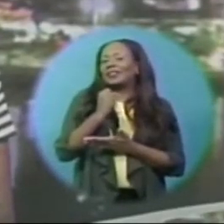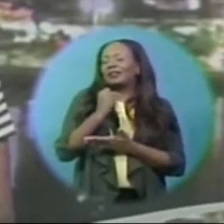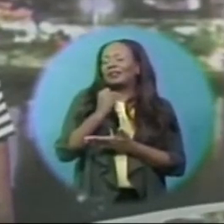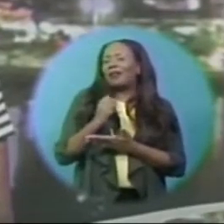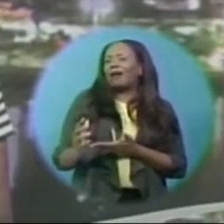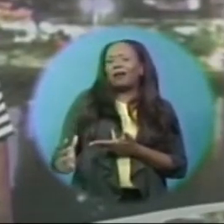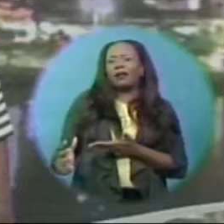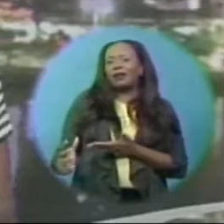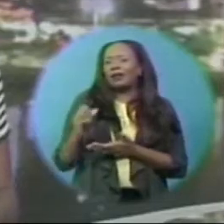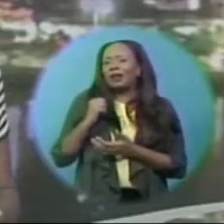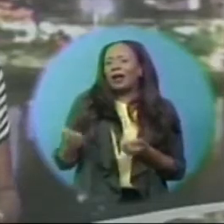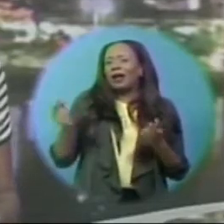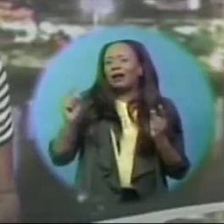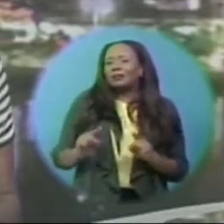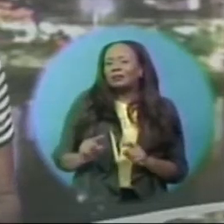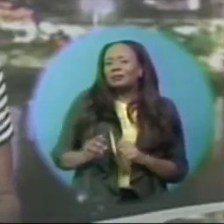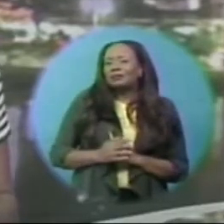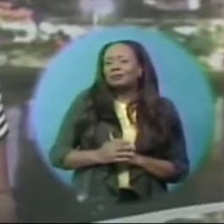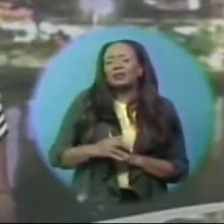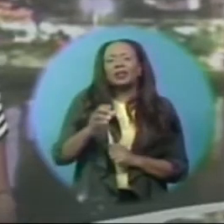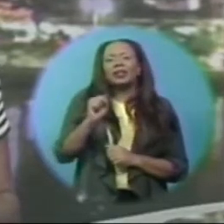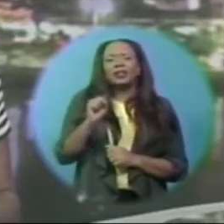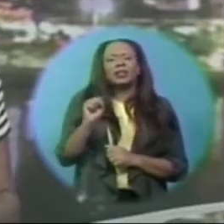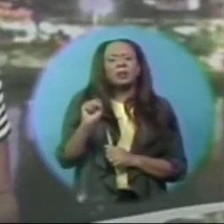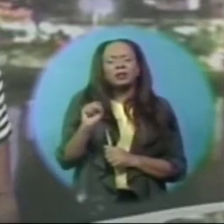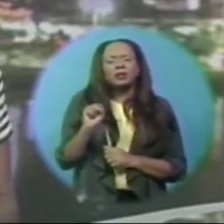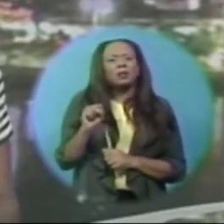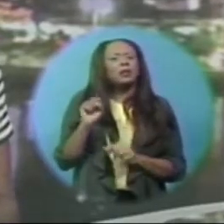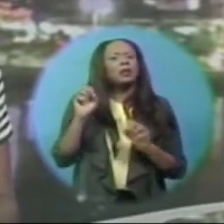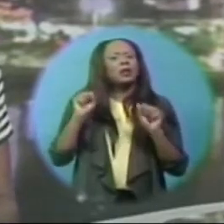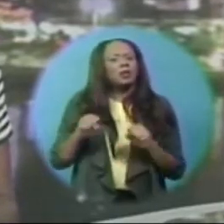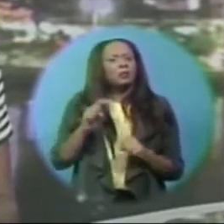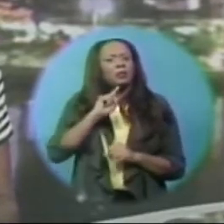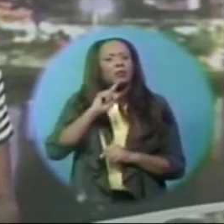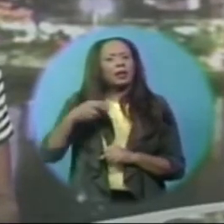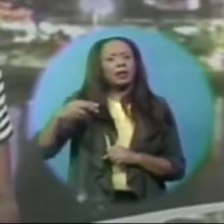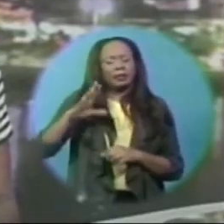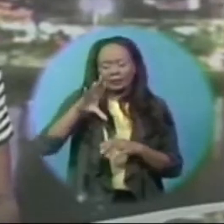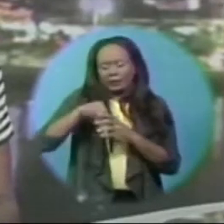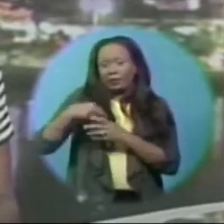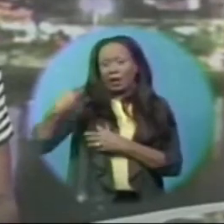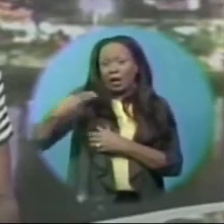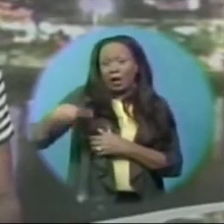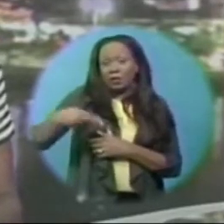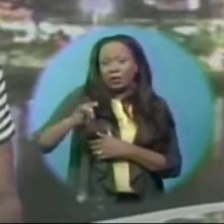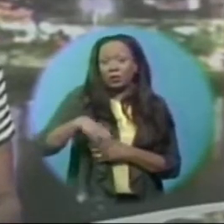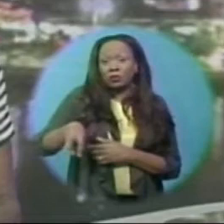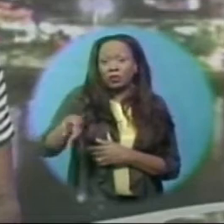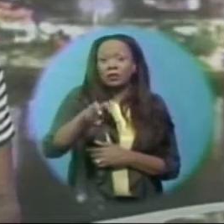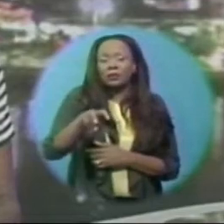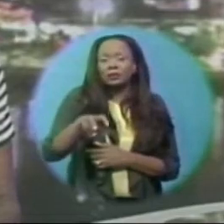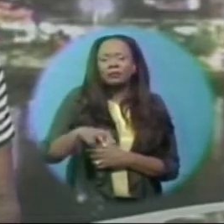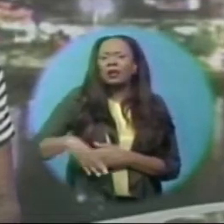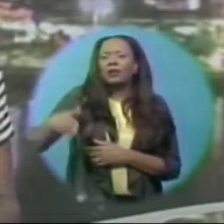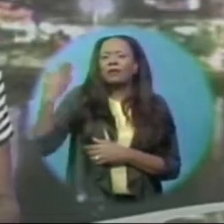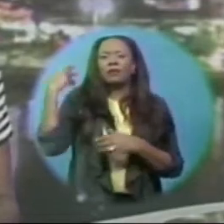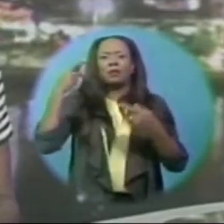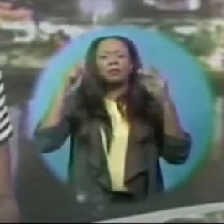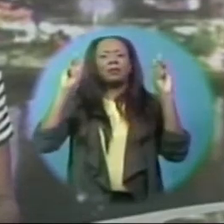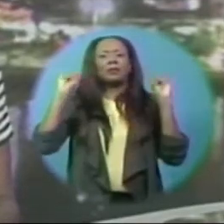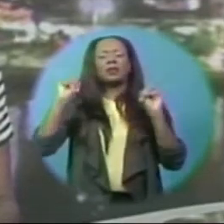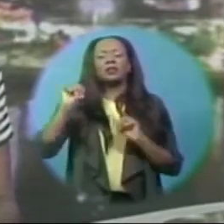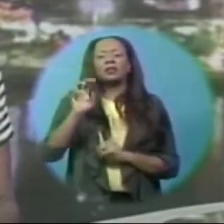of Speightstown as a center for heritage tourism. That assertion from former Prime Minister Owen Arthur, who says the area